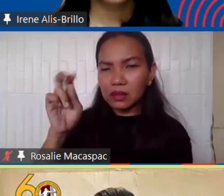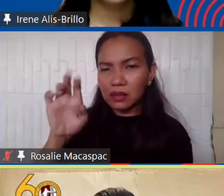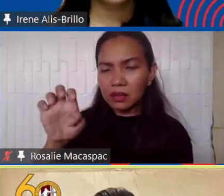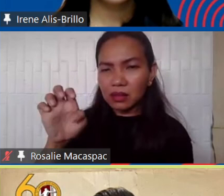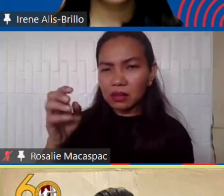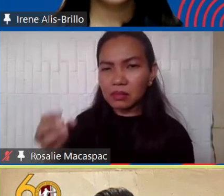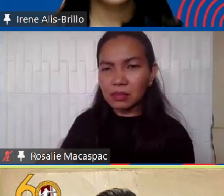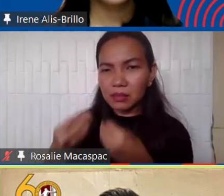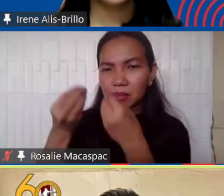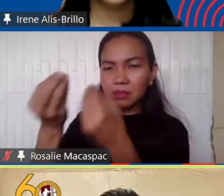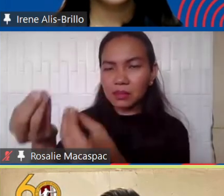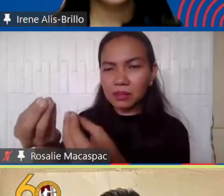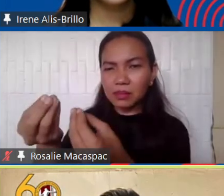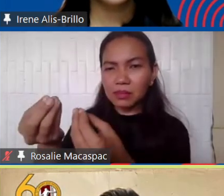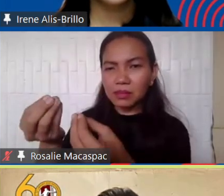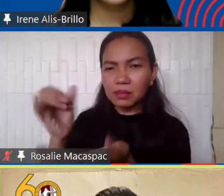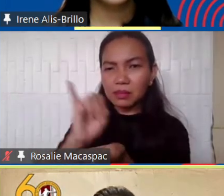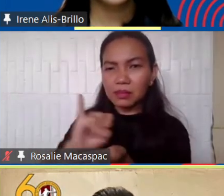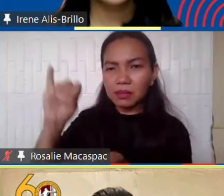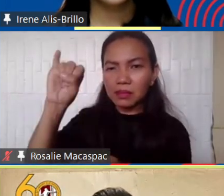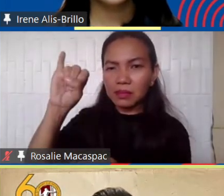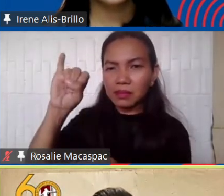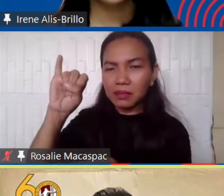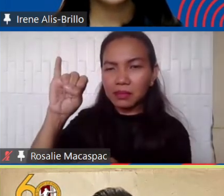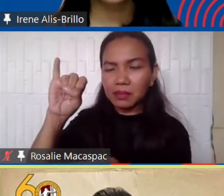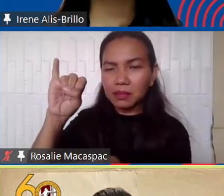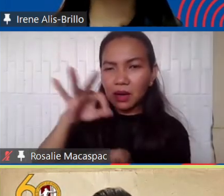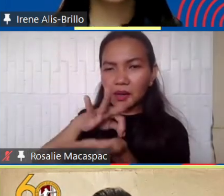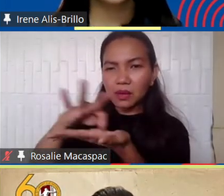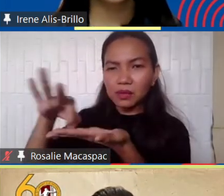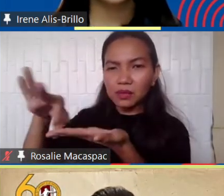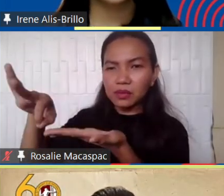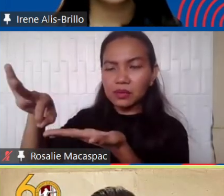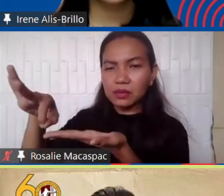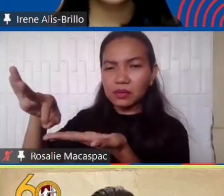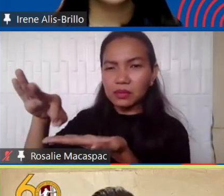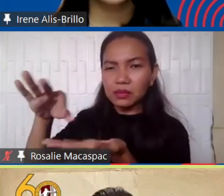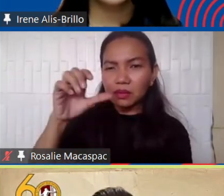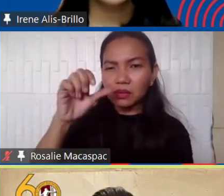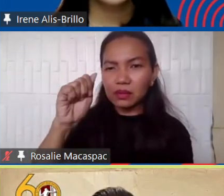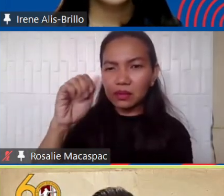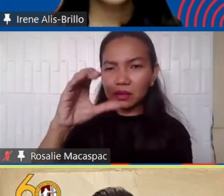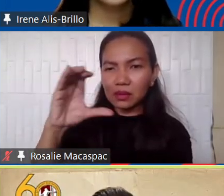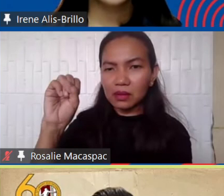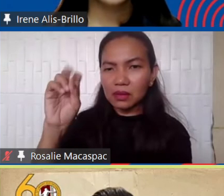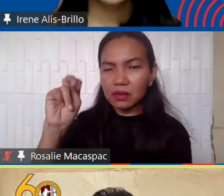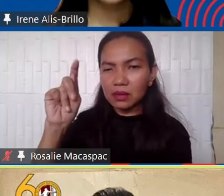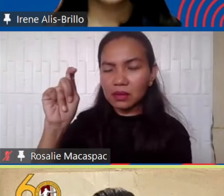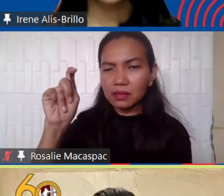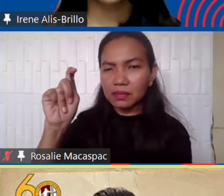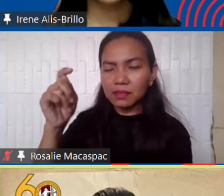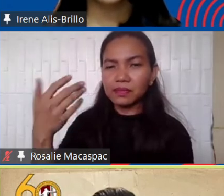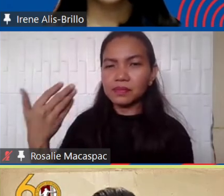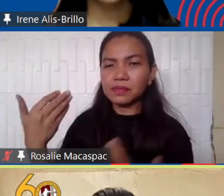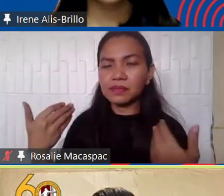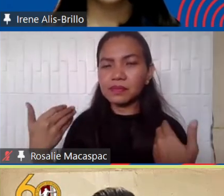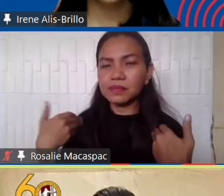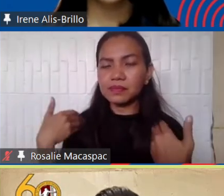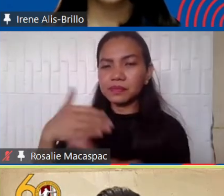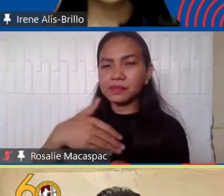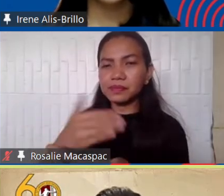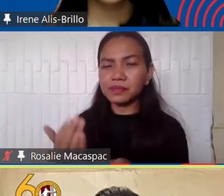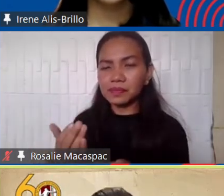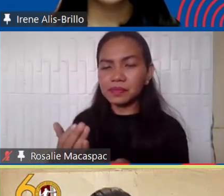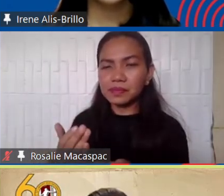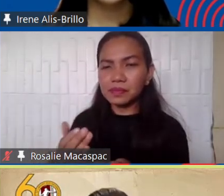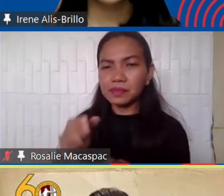provide institutional account. And if you're an institution, there are some